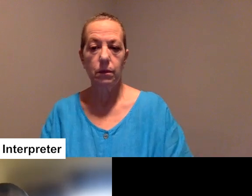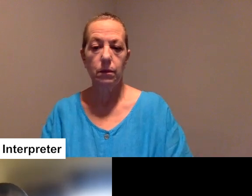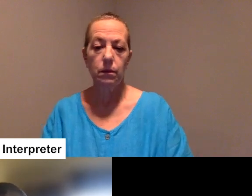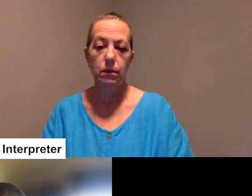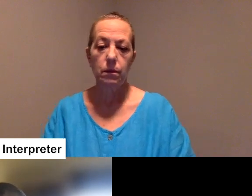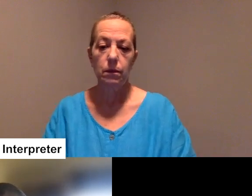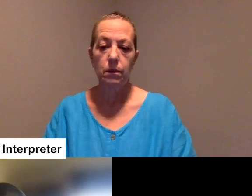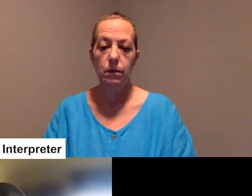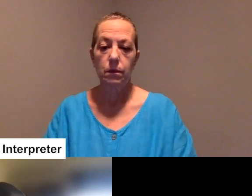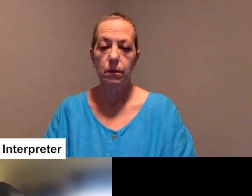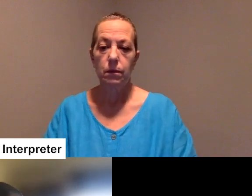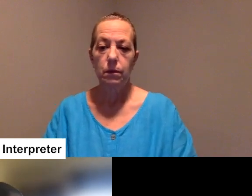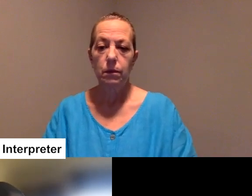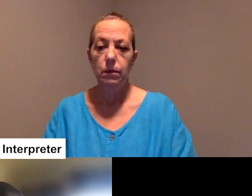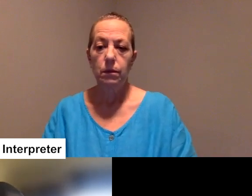than